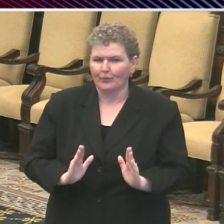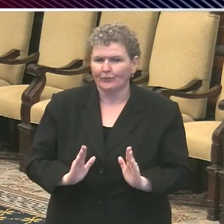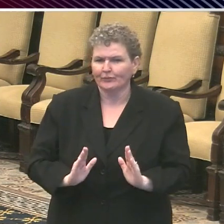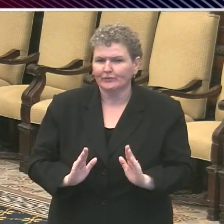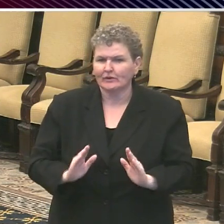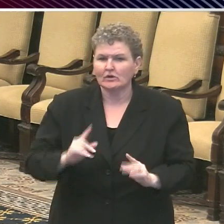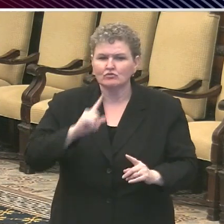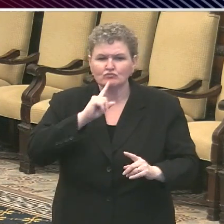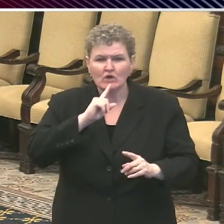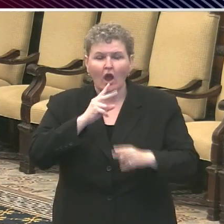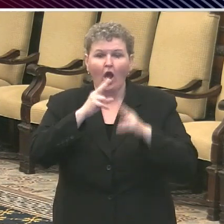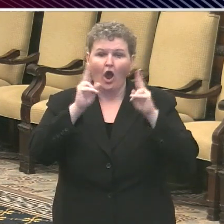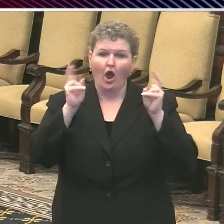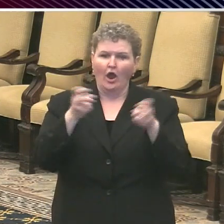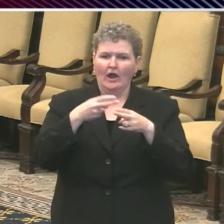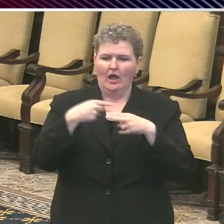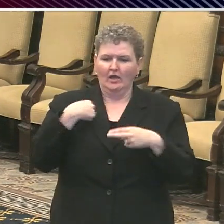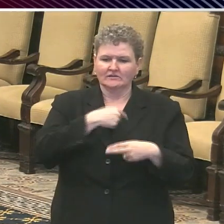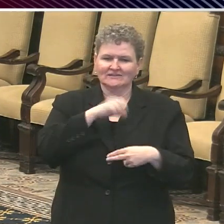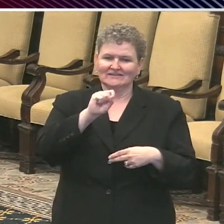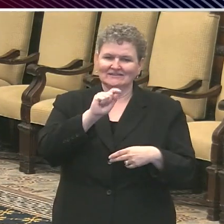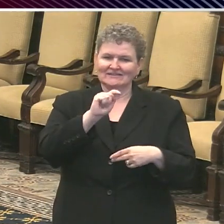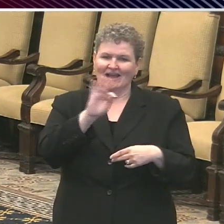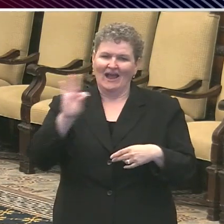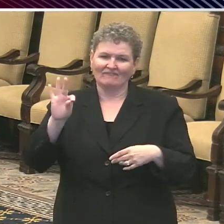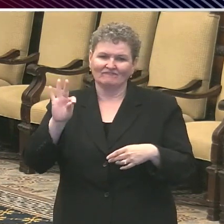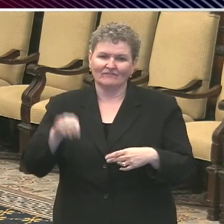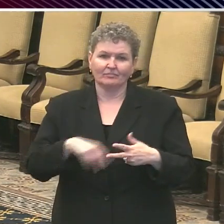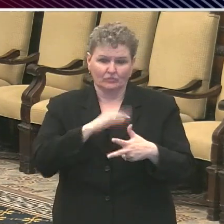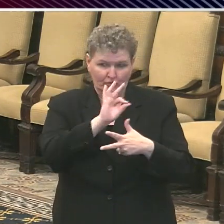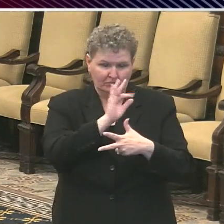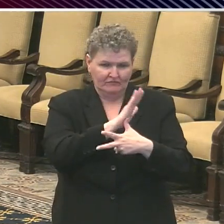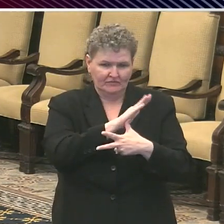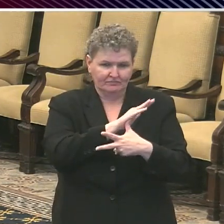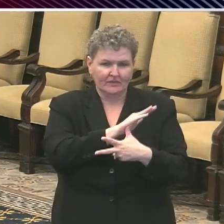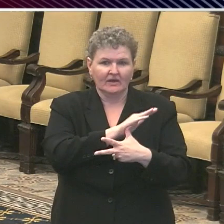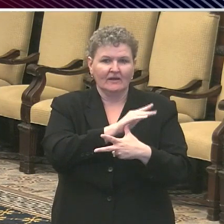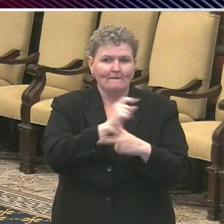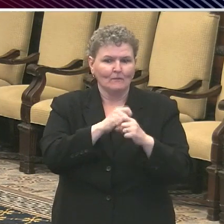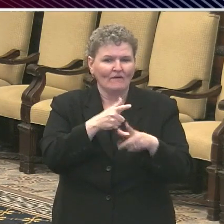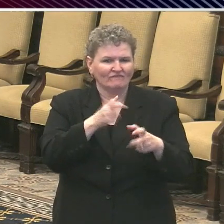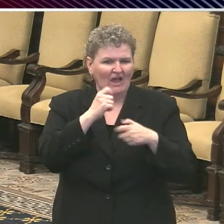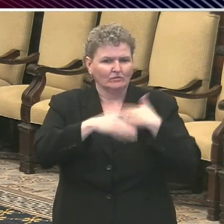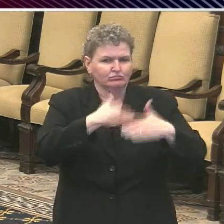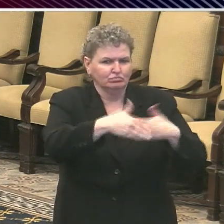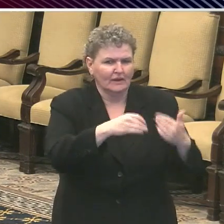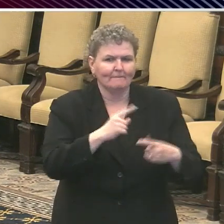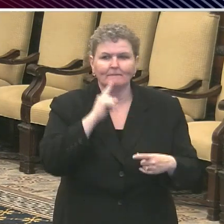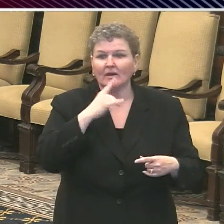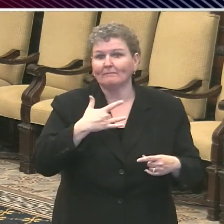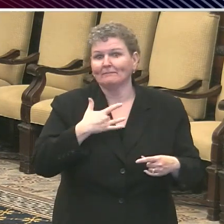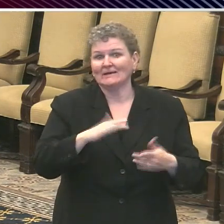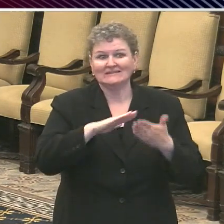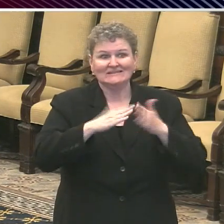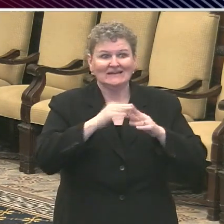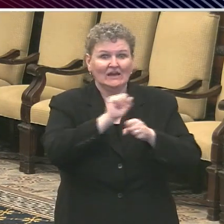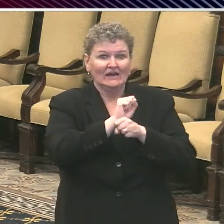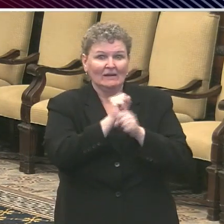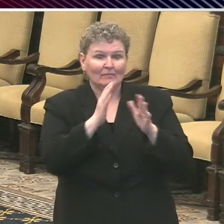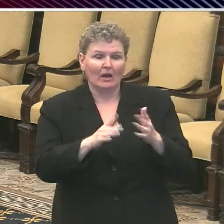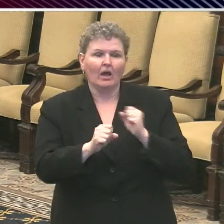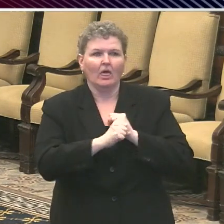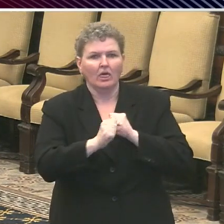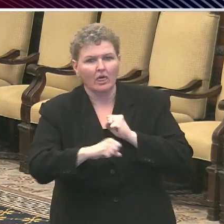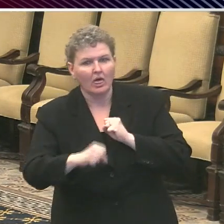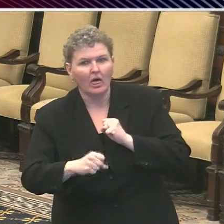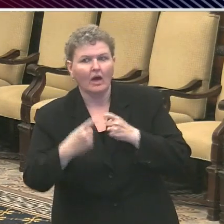staff. We chose this mechanism in order to hire people quickly. You know, it takes months to hire a city employee. We don't have months to wait. We need to get people